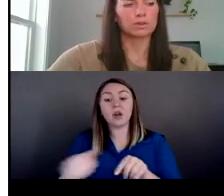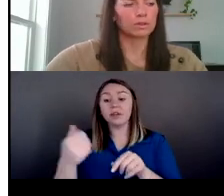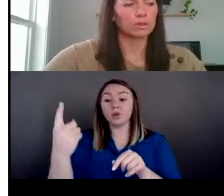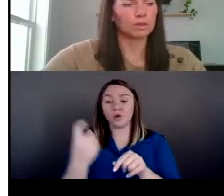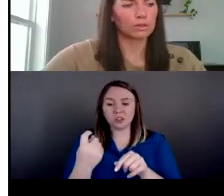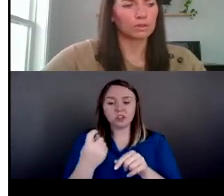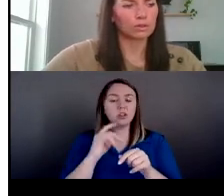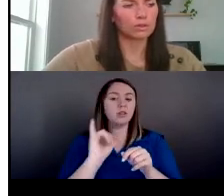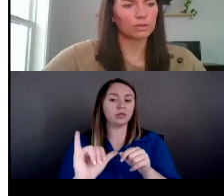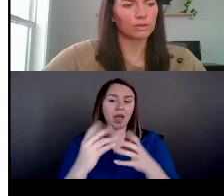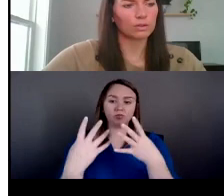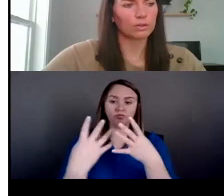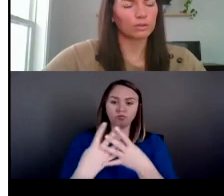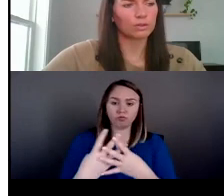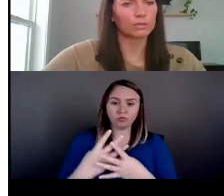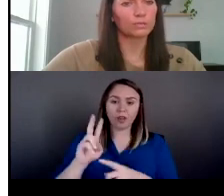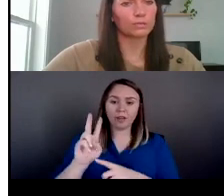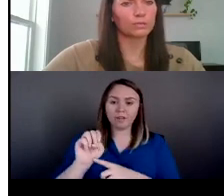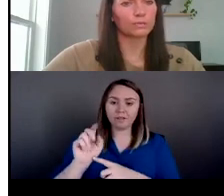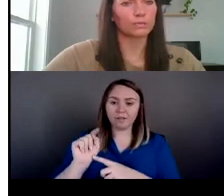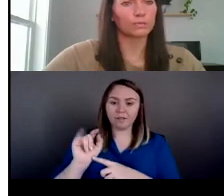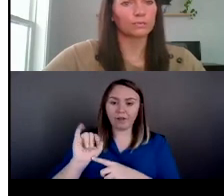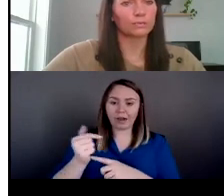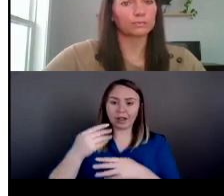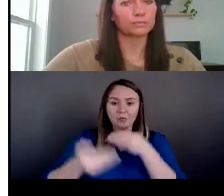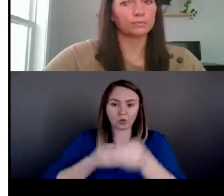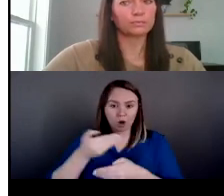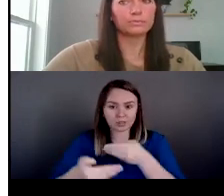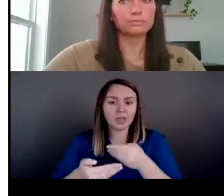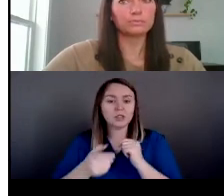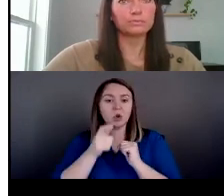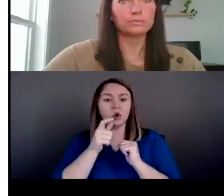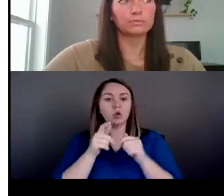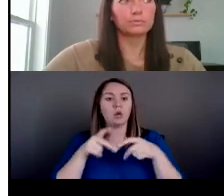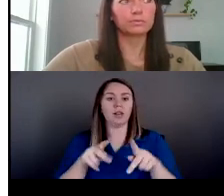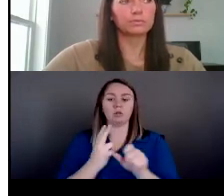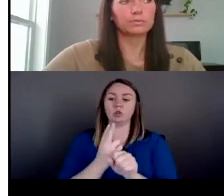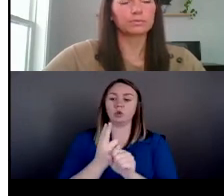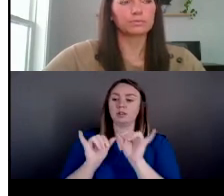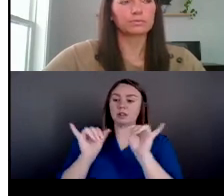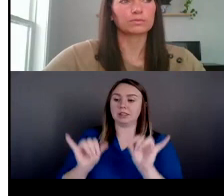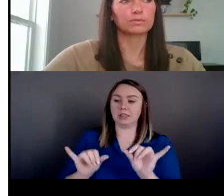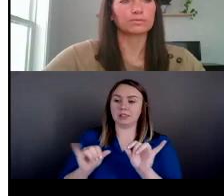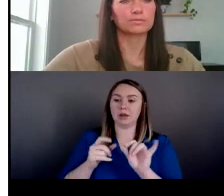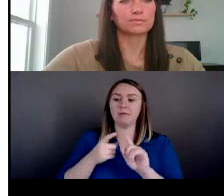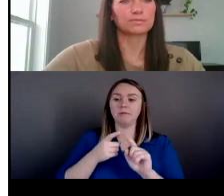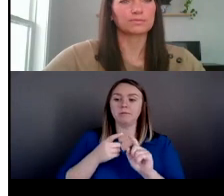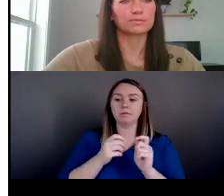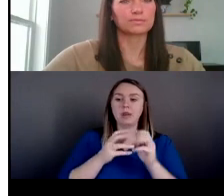vetting process in response to using the system, I'm assuming. And then the third